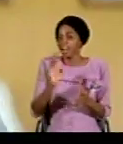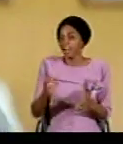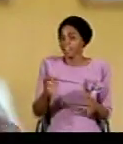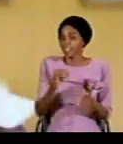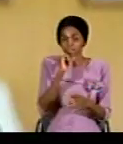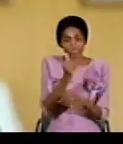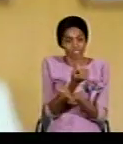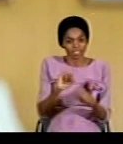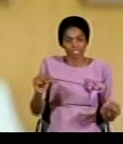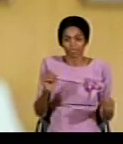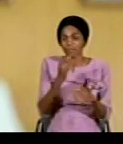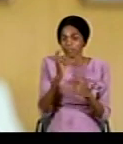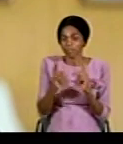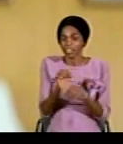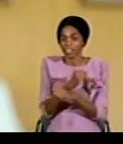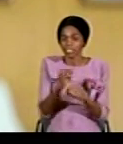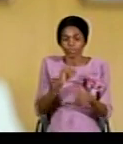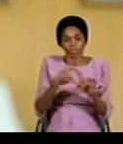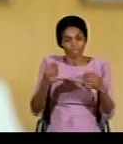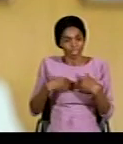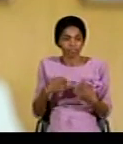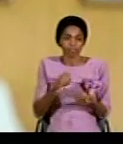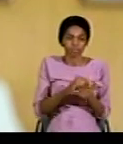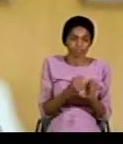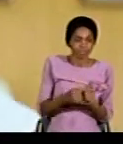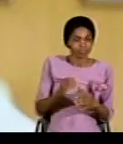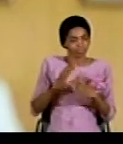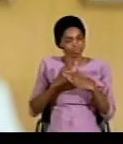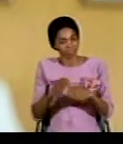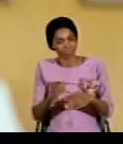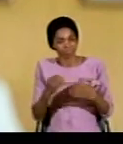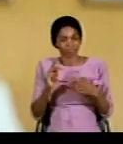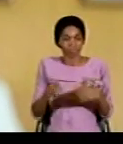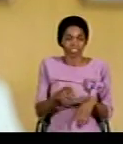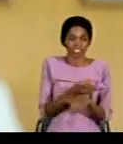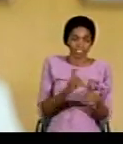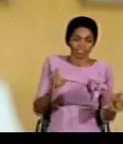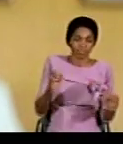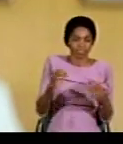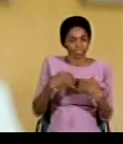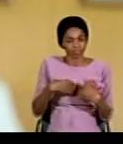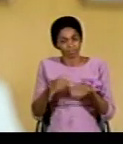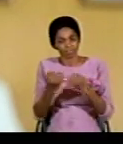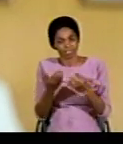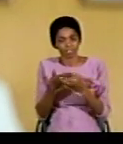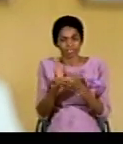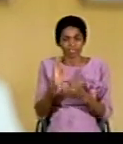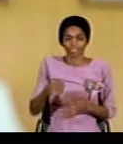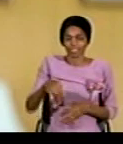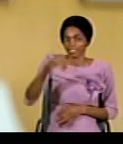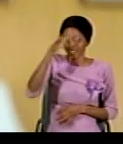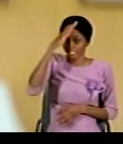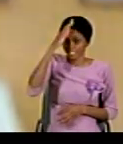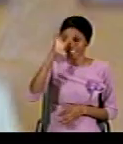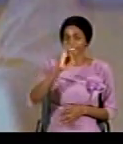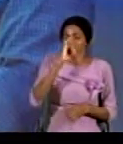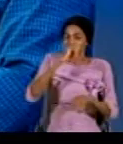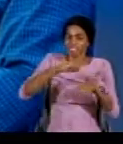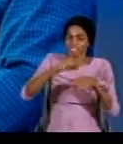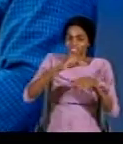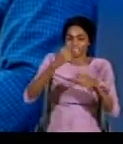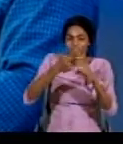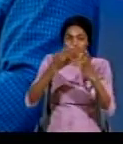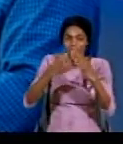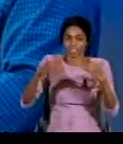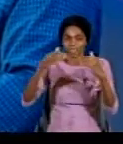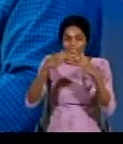around them. You need healing, you are barren, you need deliverance, you need breakthrough. Baba is anointed from heaven to do that.